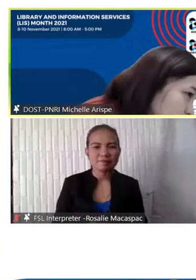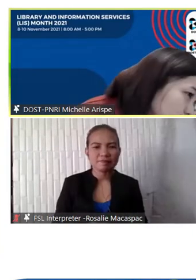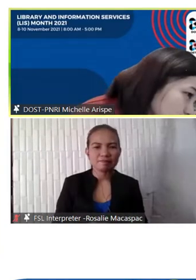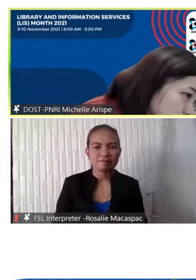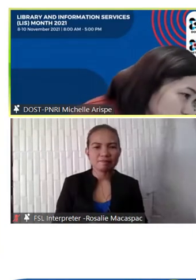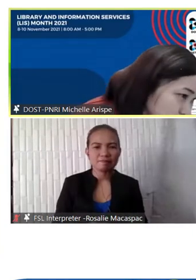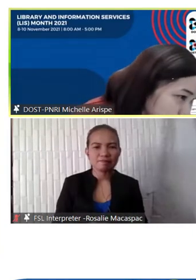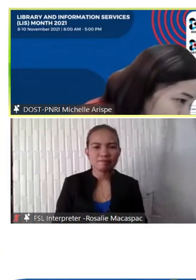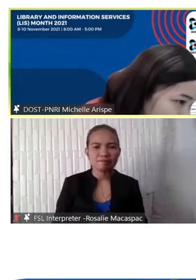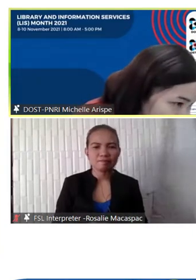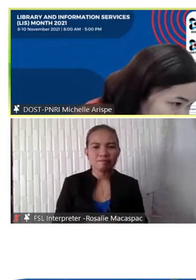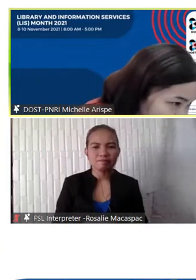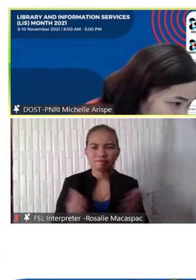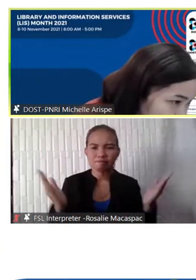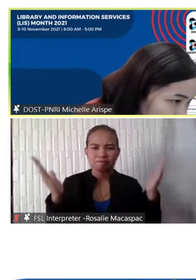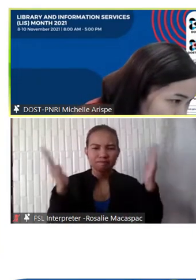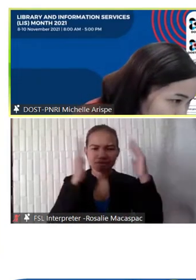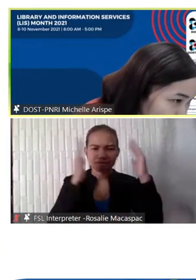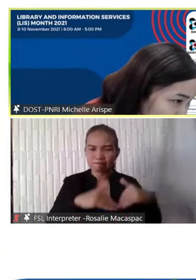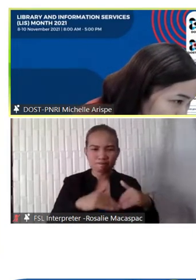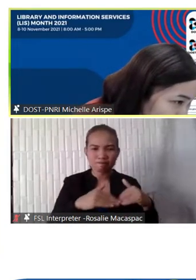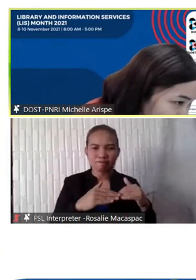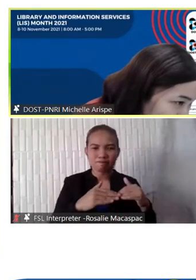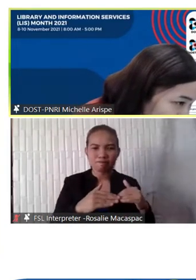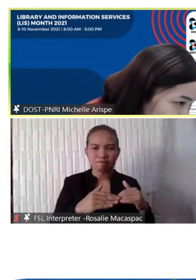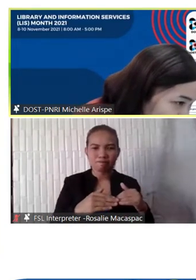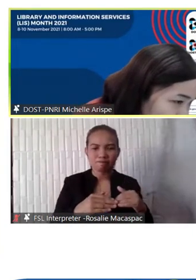Destructive power. Explosive.